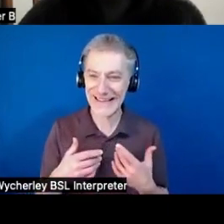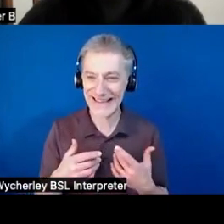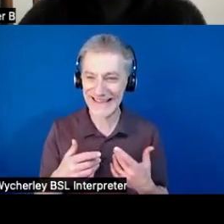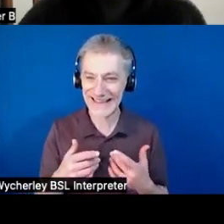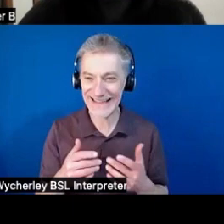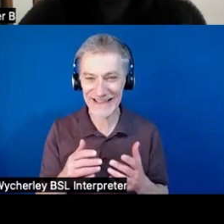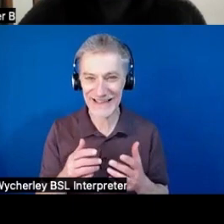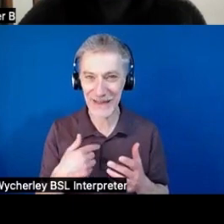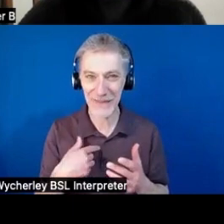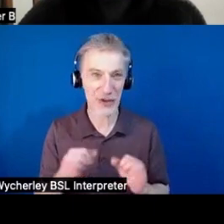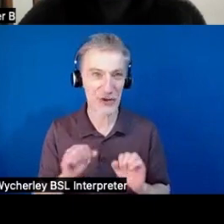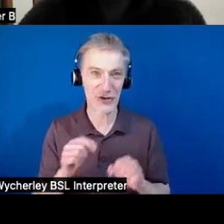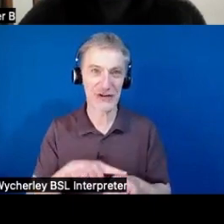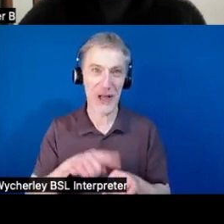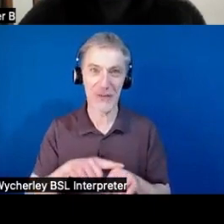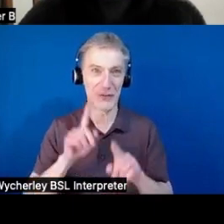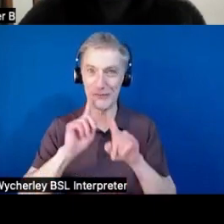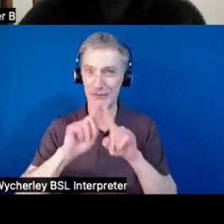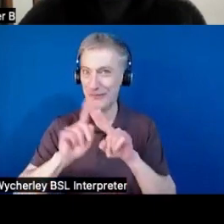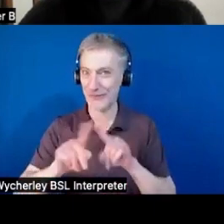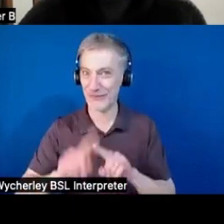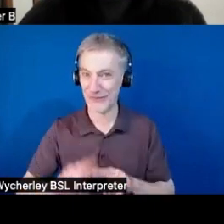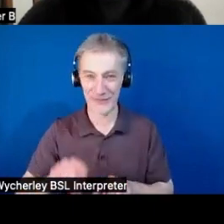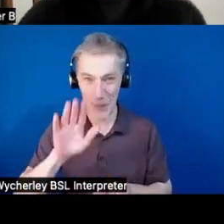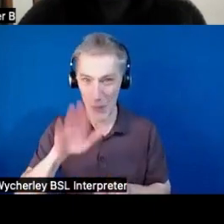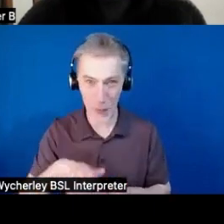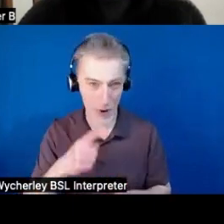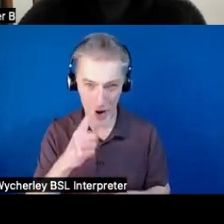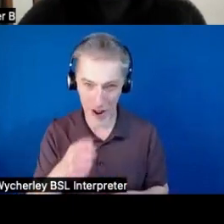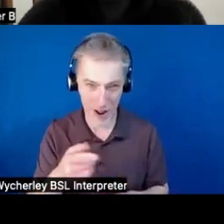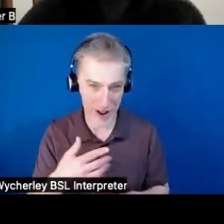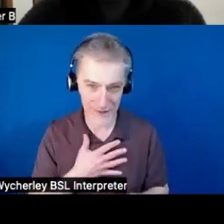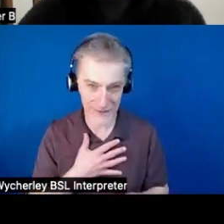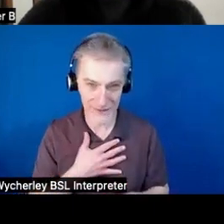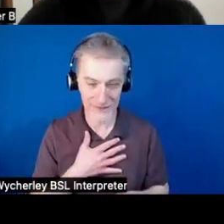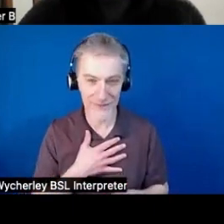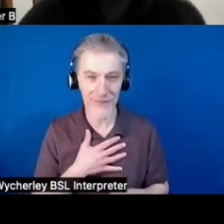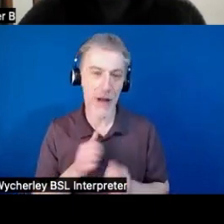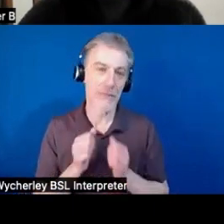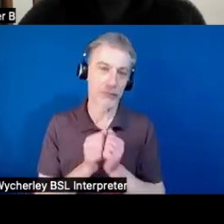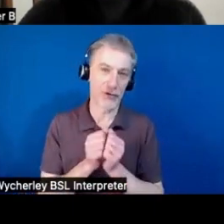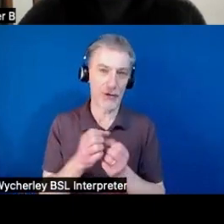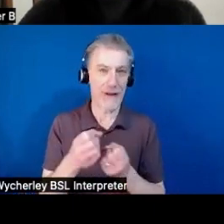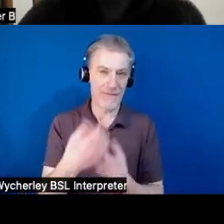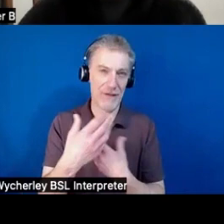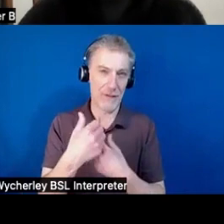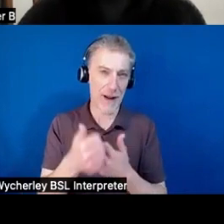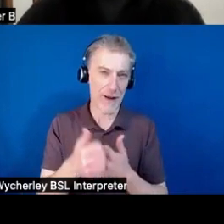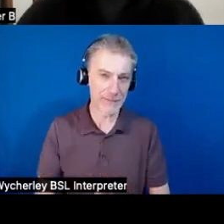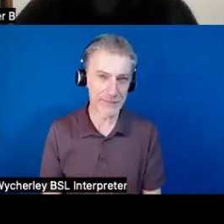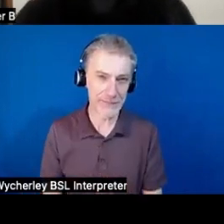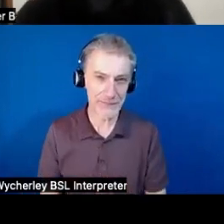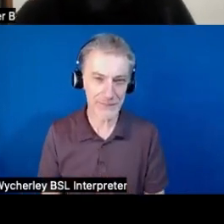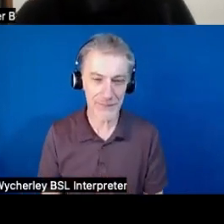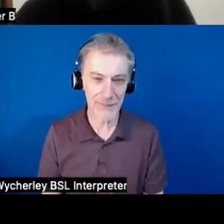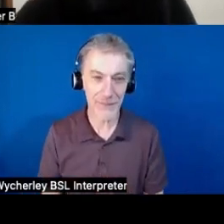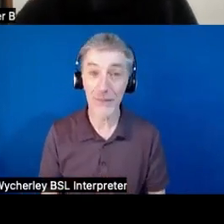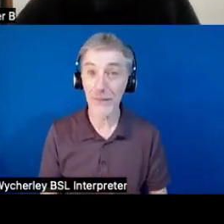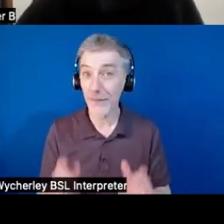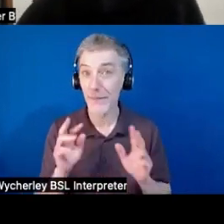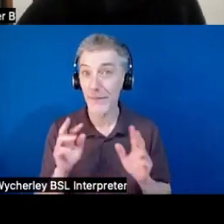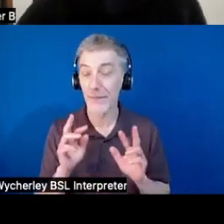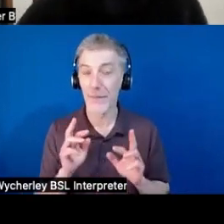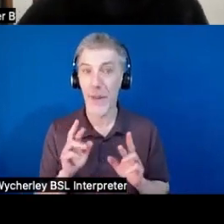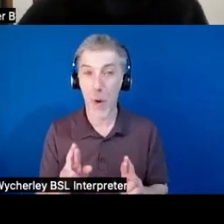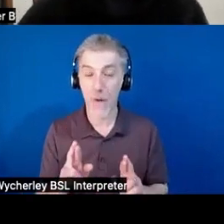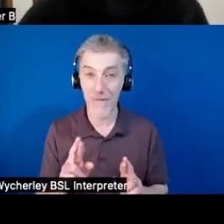think I've got time to go into, but yeah, I appreciate it. So hopefully